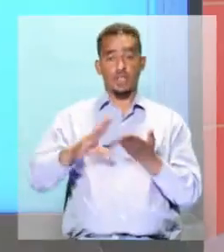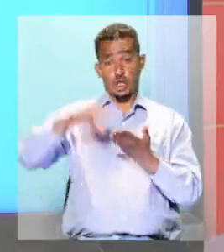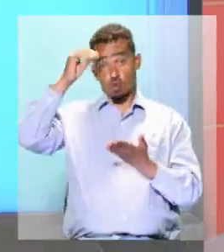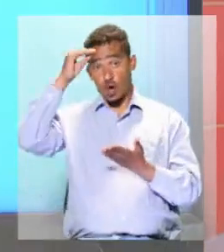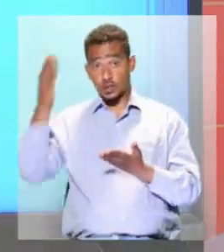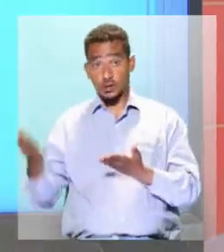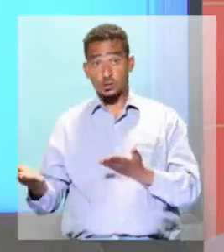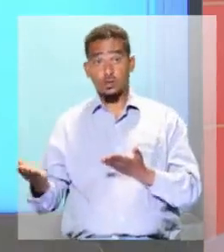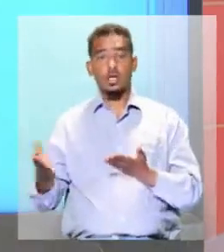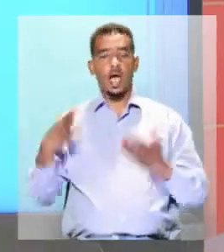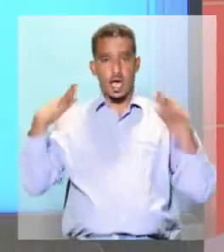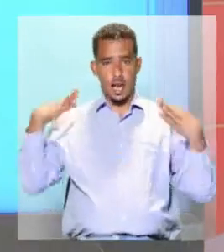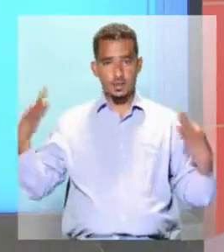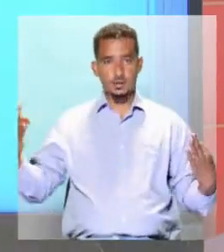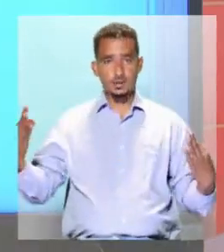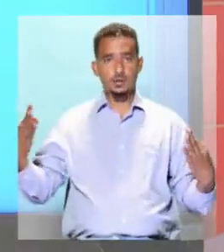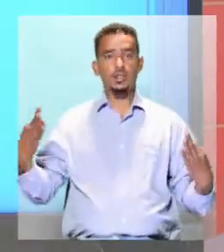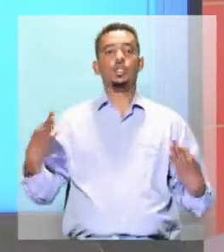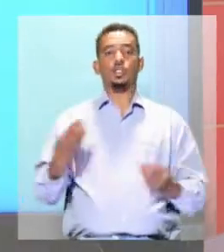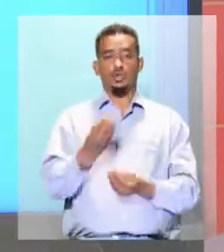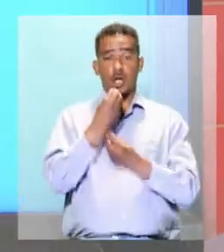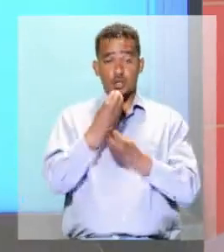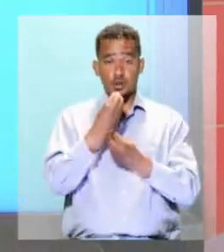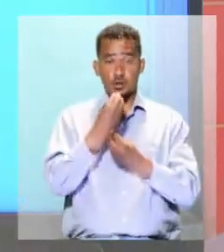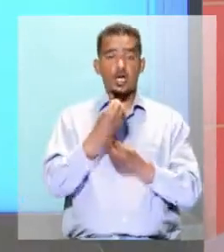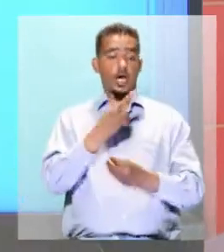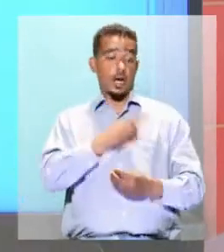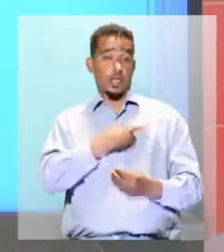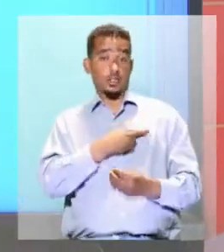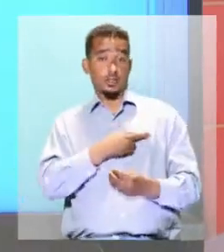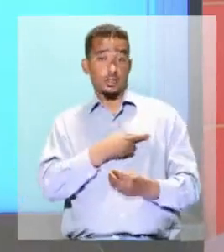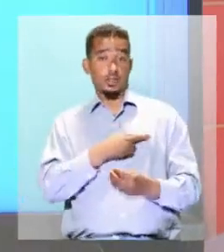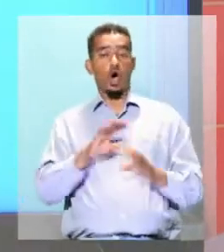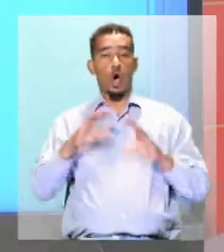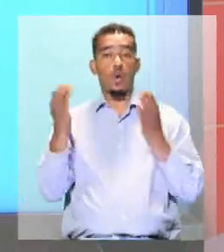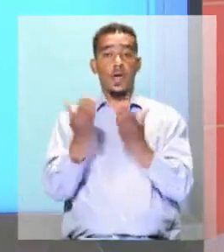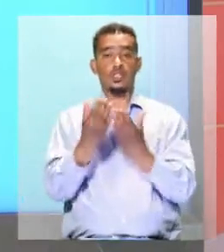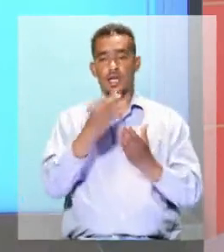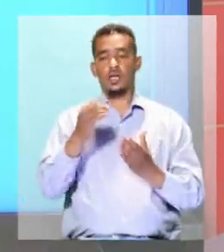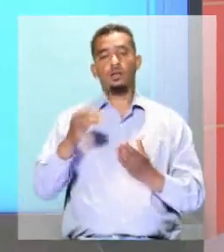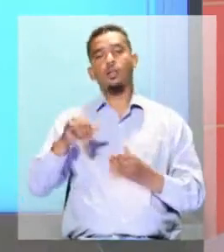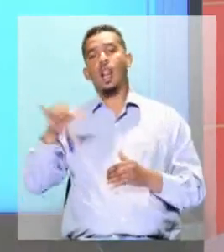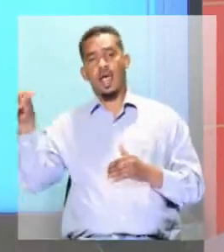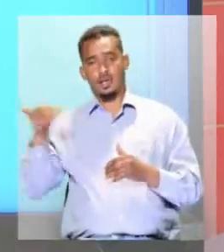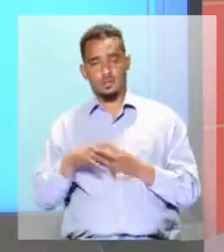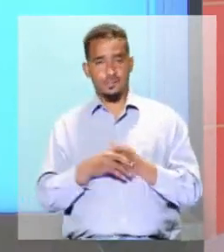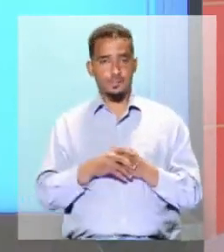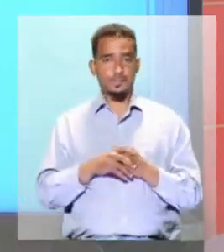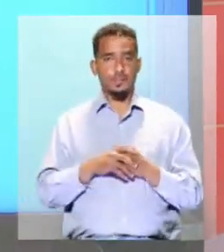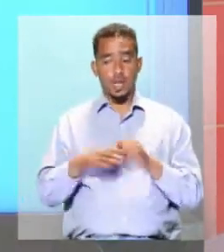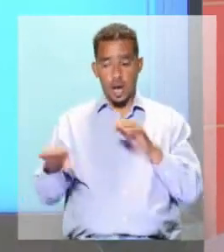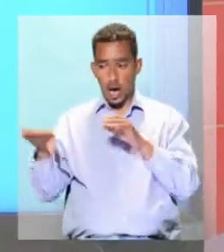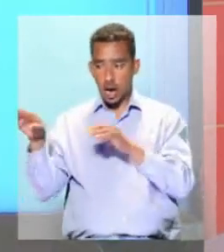education, health, nutrition, religion, occupation, and the like include under